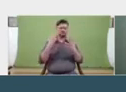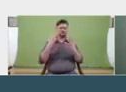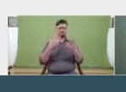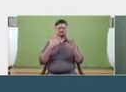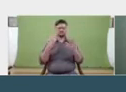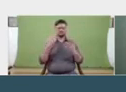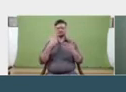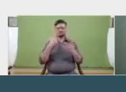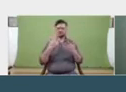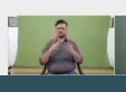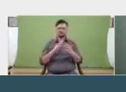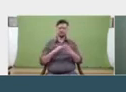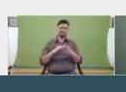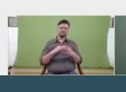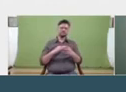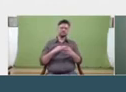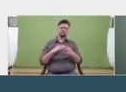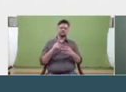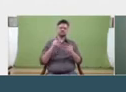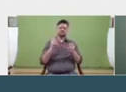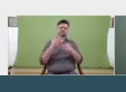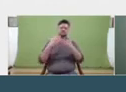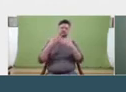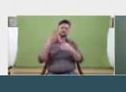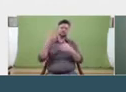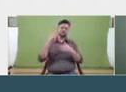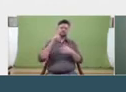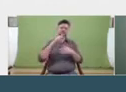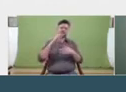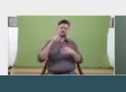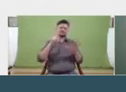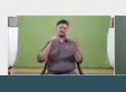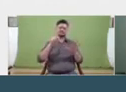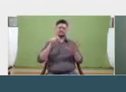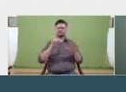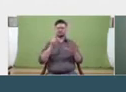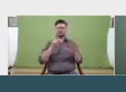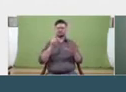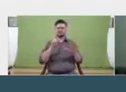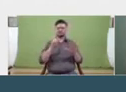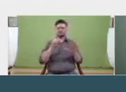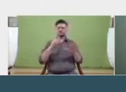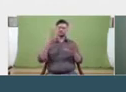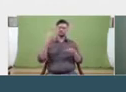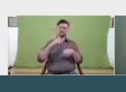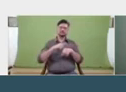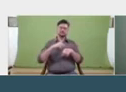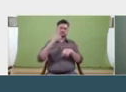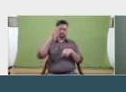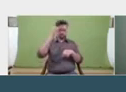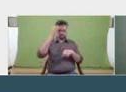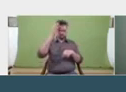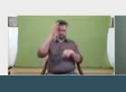attempts in the 70s actually uh they um tried to the scholars tried to emphasize for example friedman